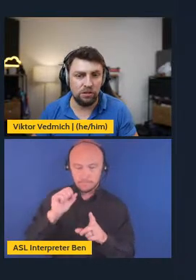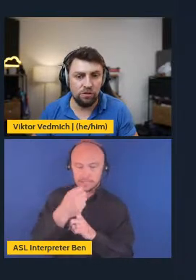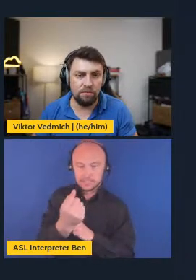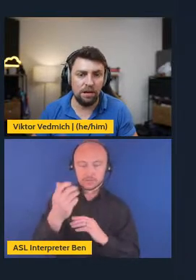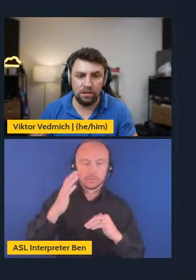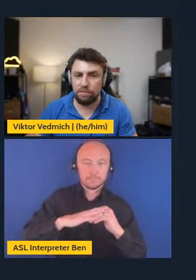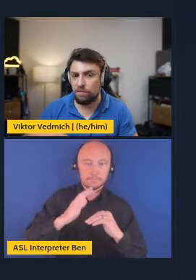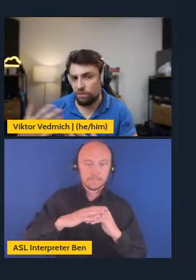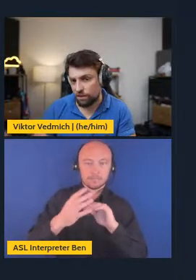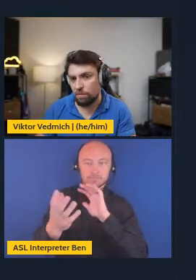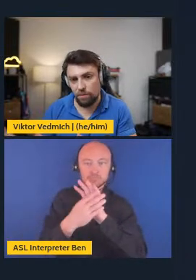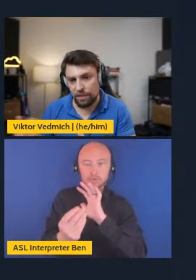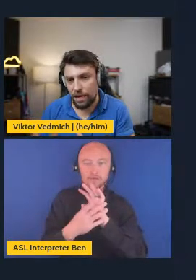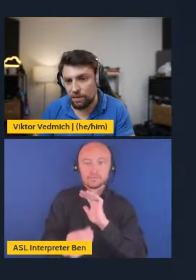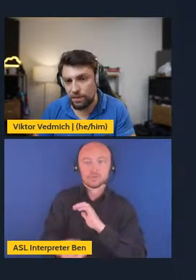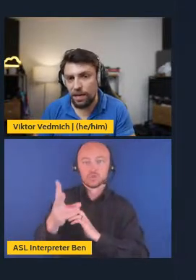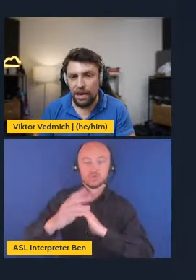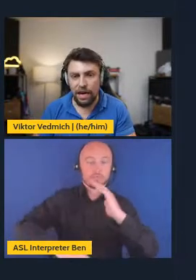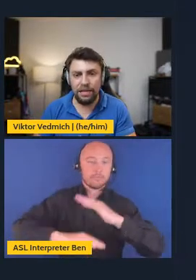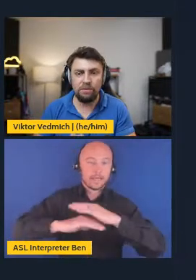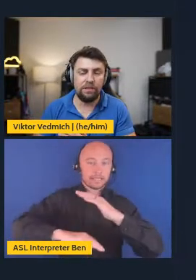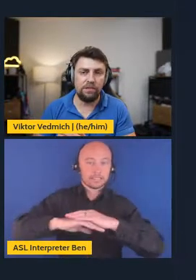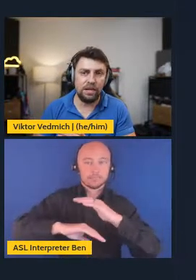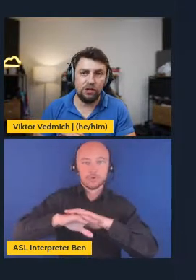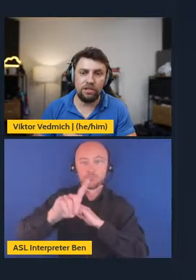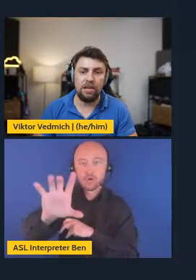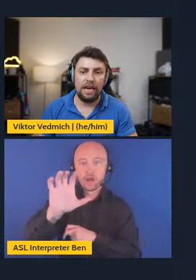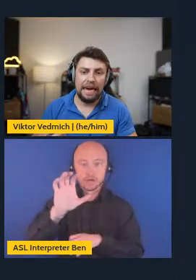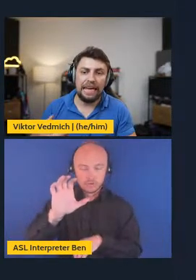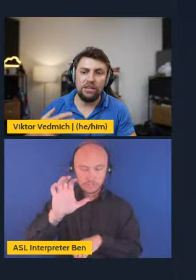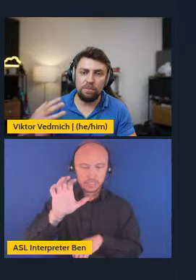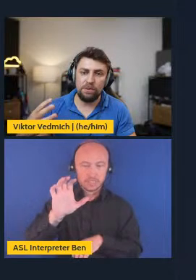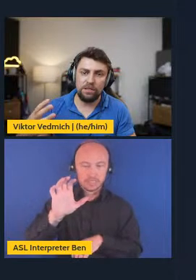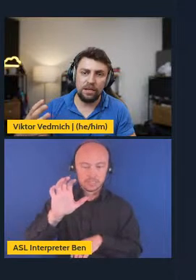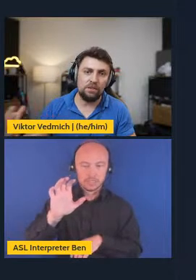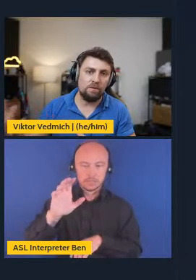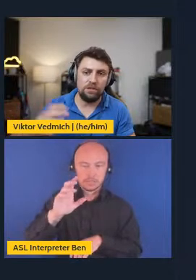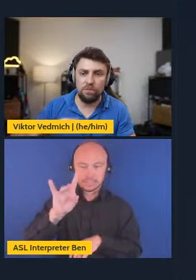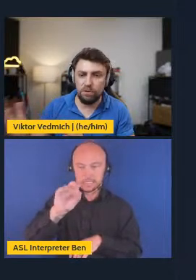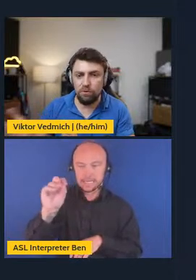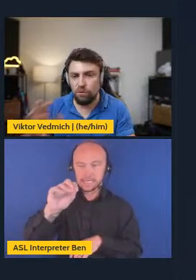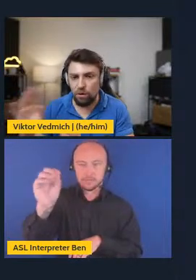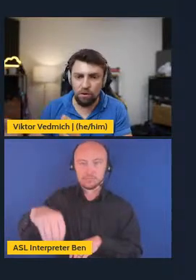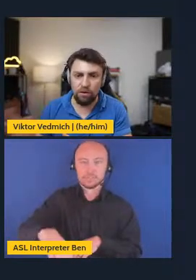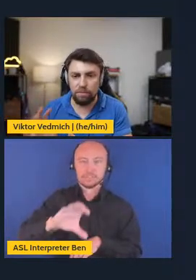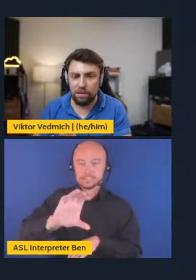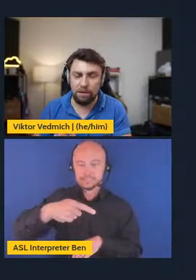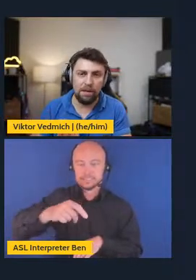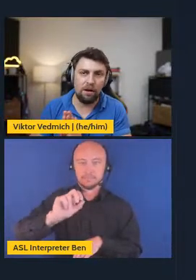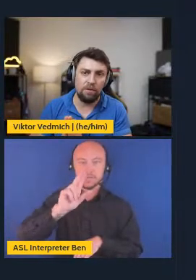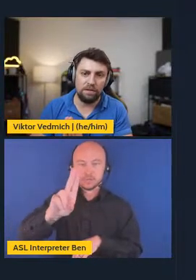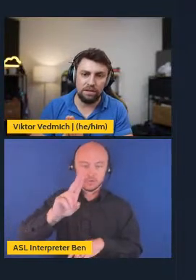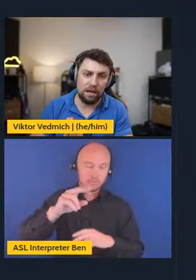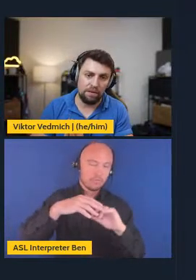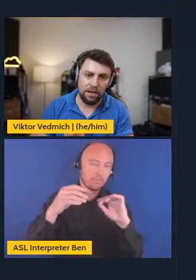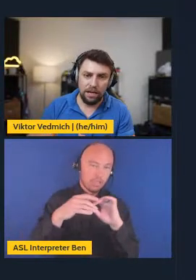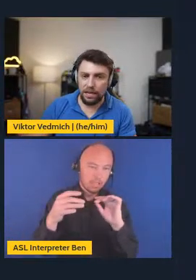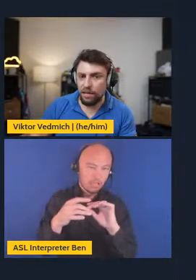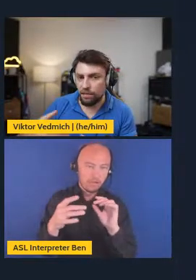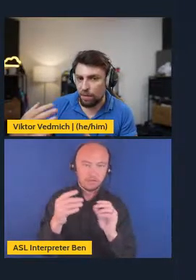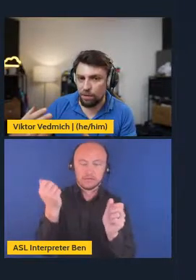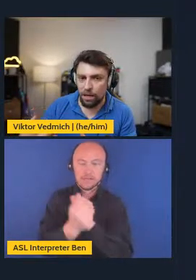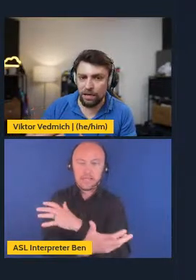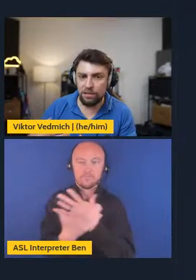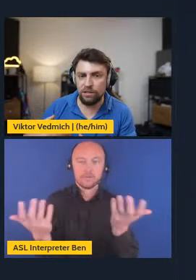replicas 2, maximum, for example, 100, and utilization 80% of CPU load, blah, blah, blah, all of this stuff.